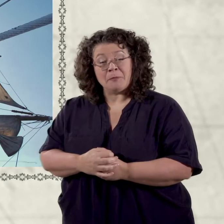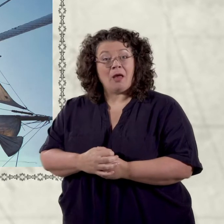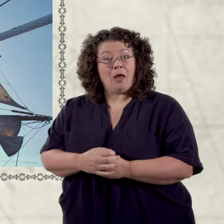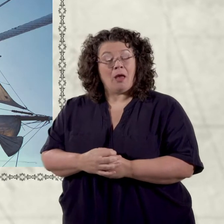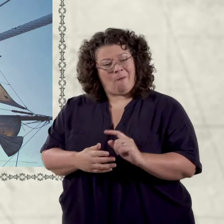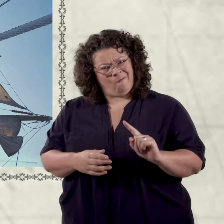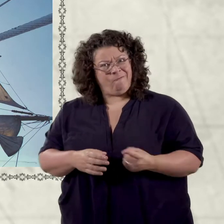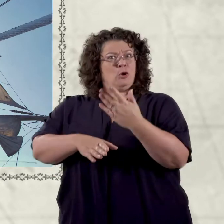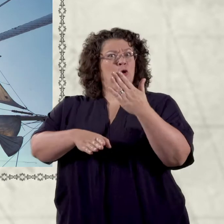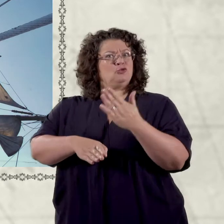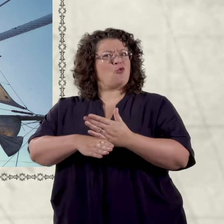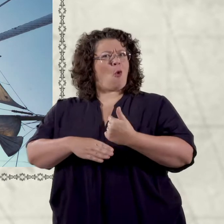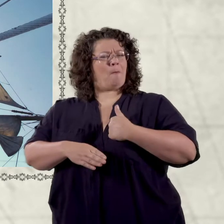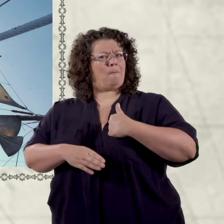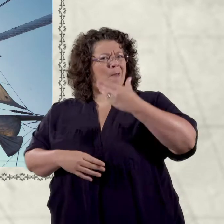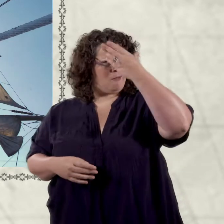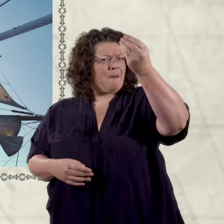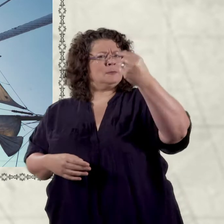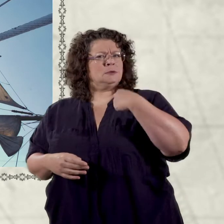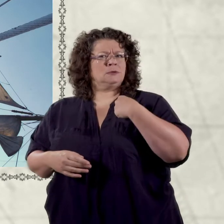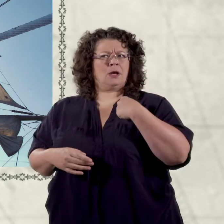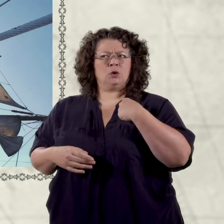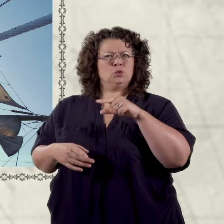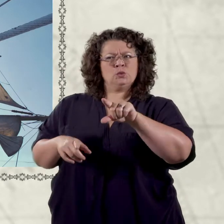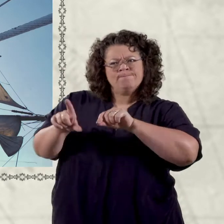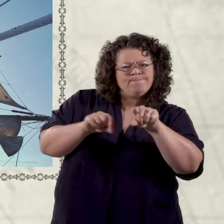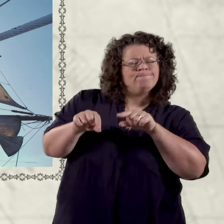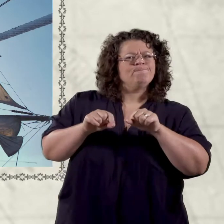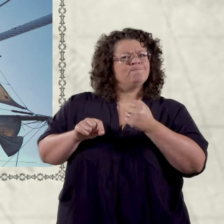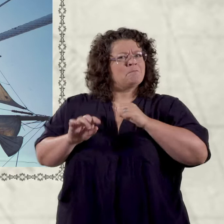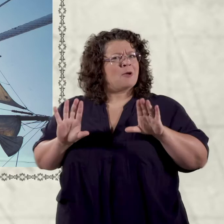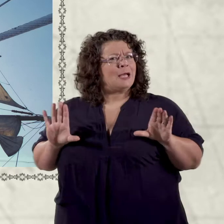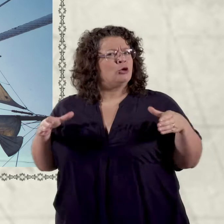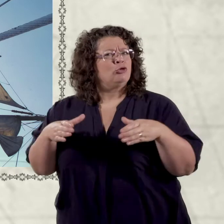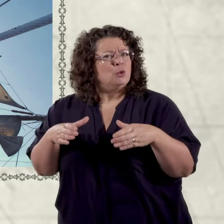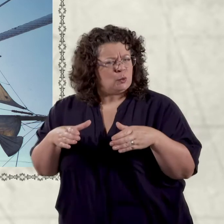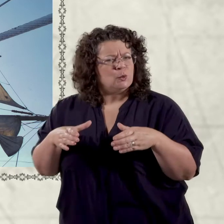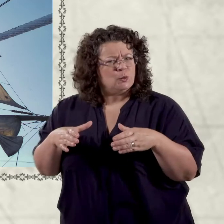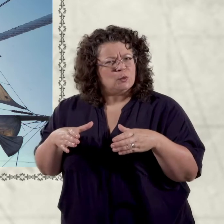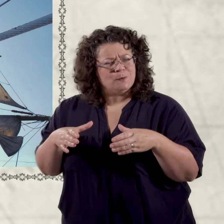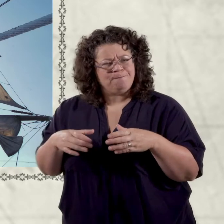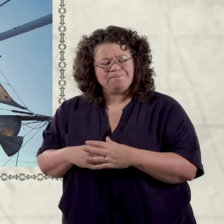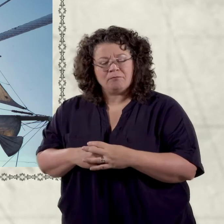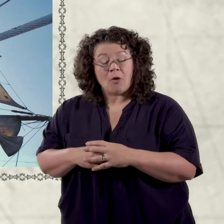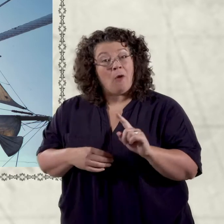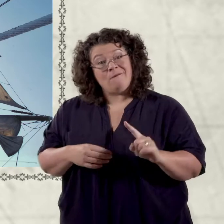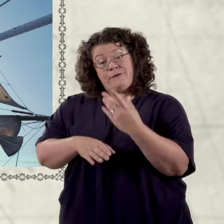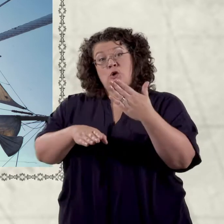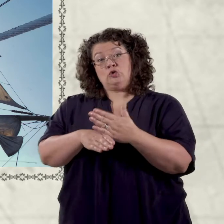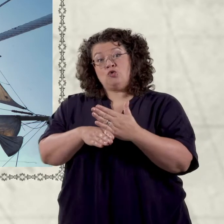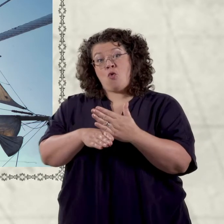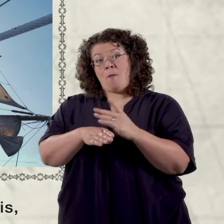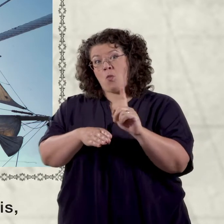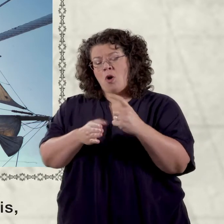My first job as captain was to choose my crew. The first job was that of the